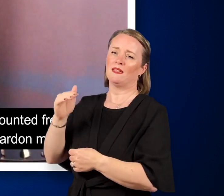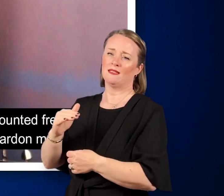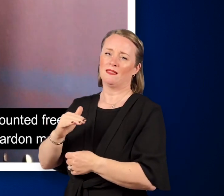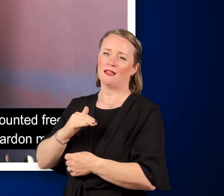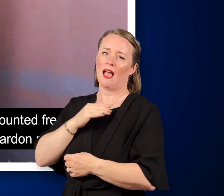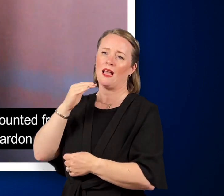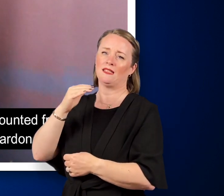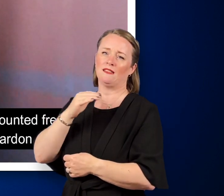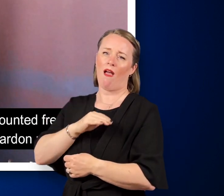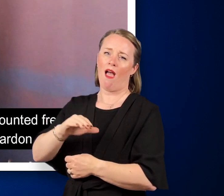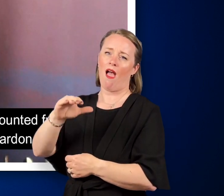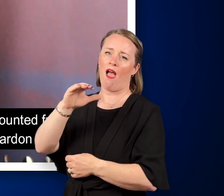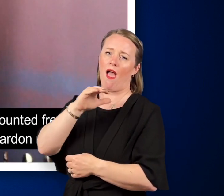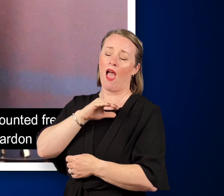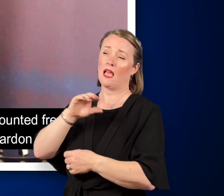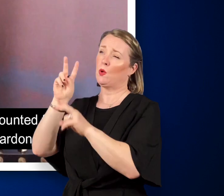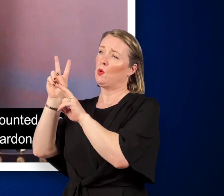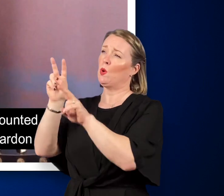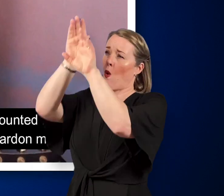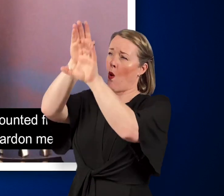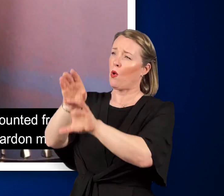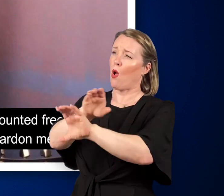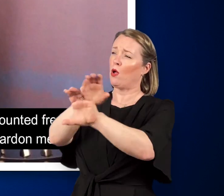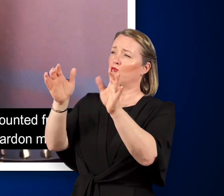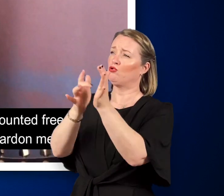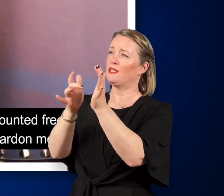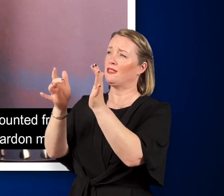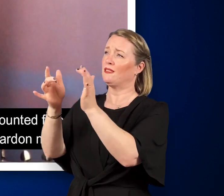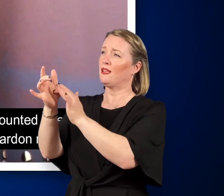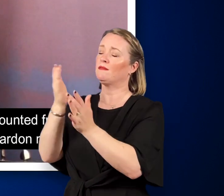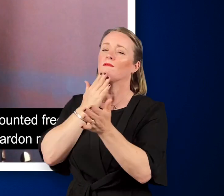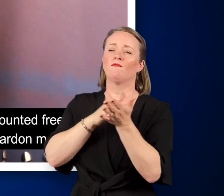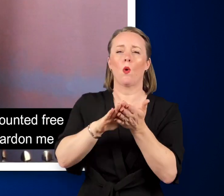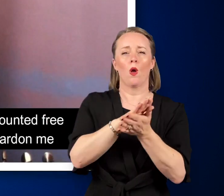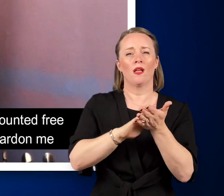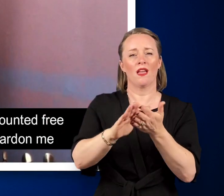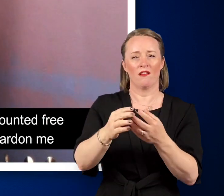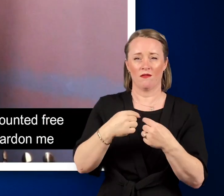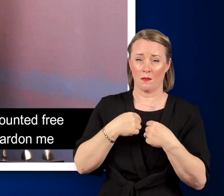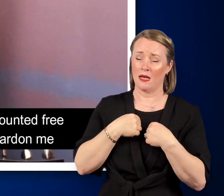To look on him and find